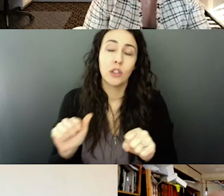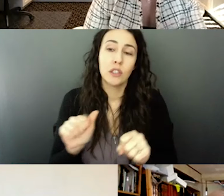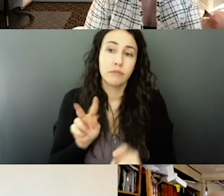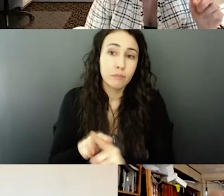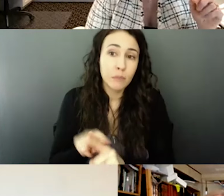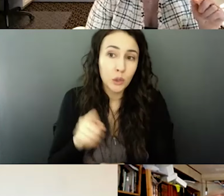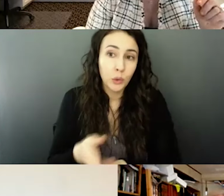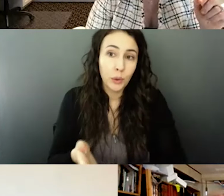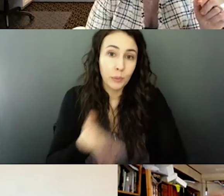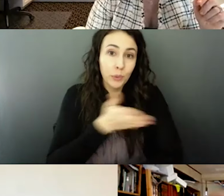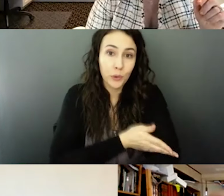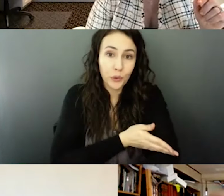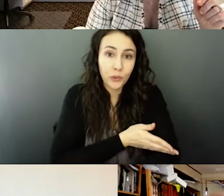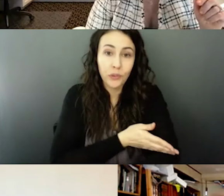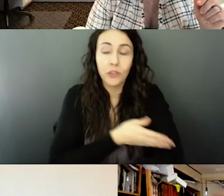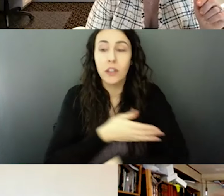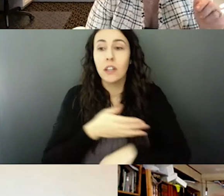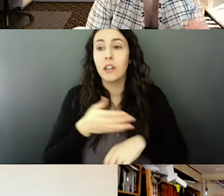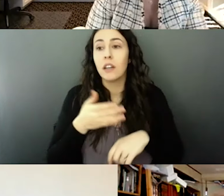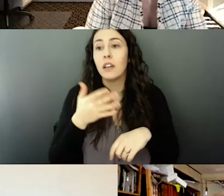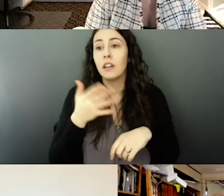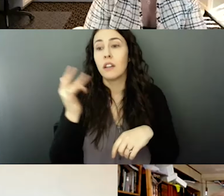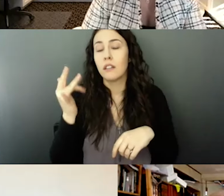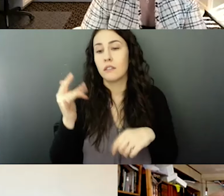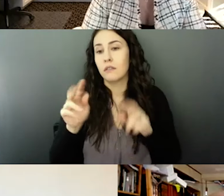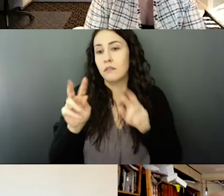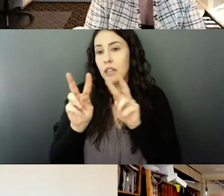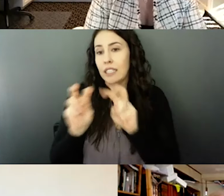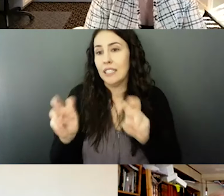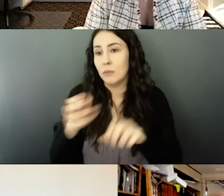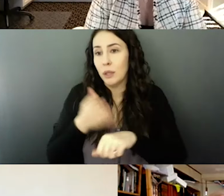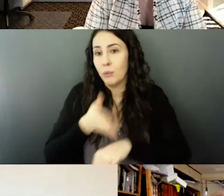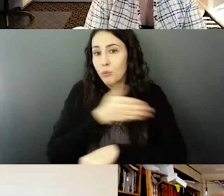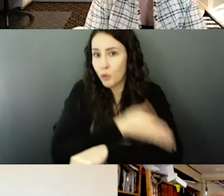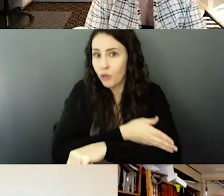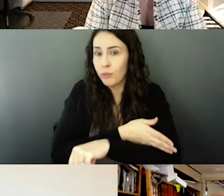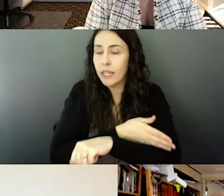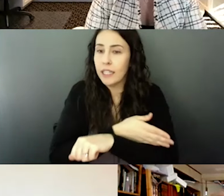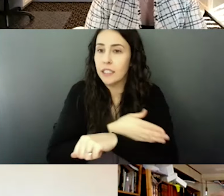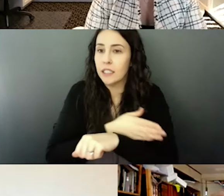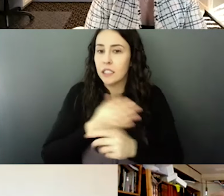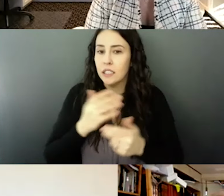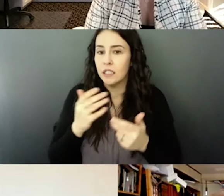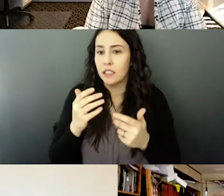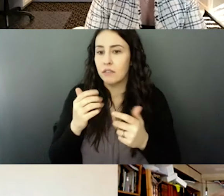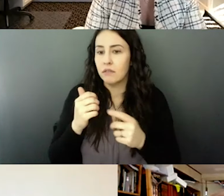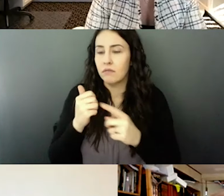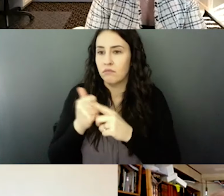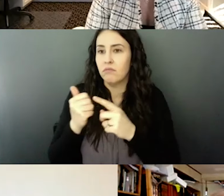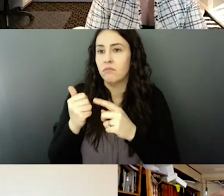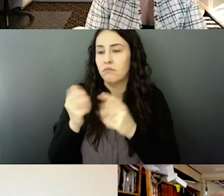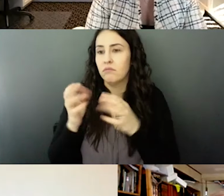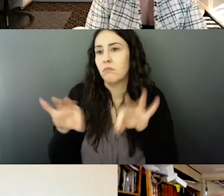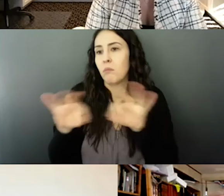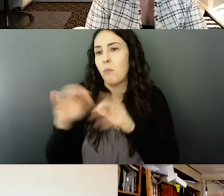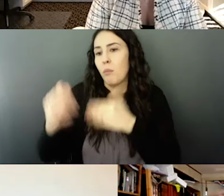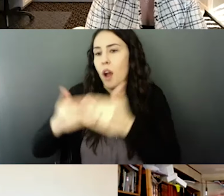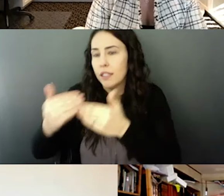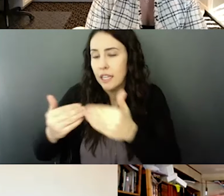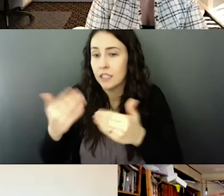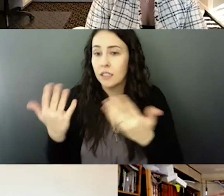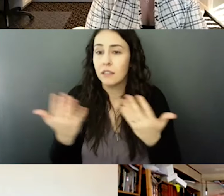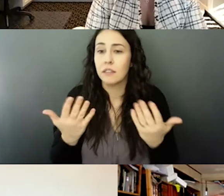because assessment improvement is an incremental process. The question itself could be cleaned up, like the first one, what happened to